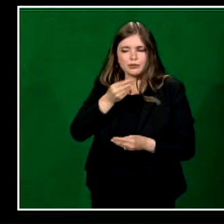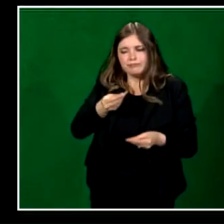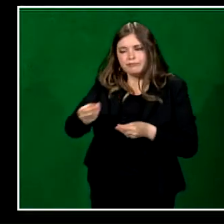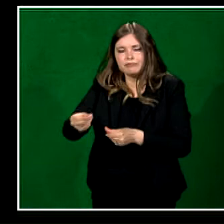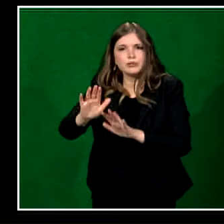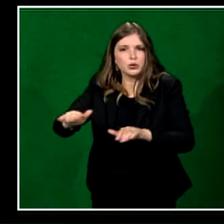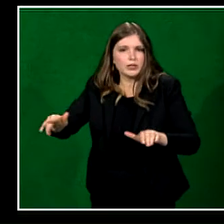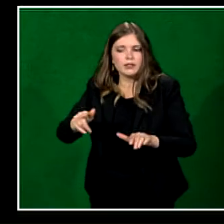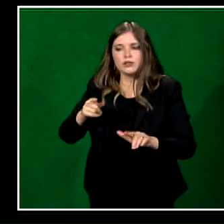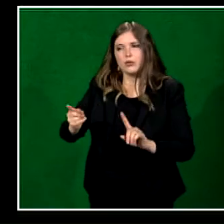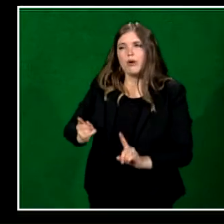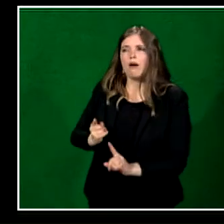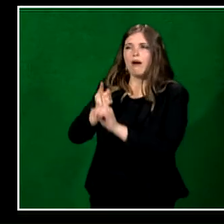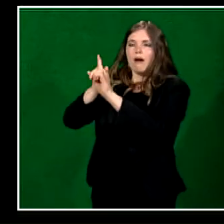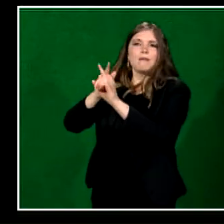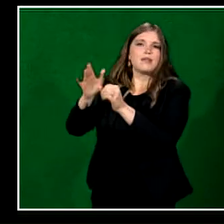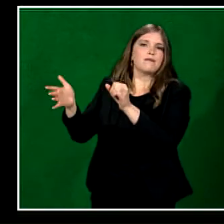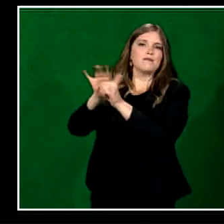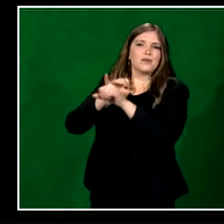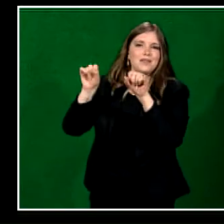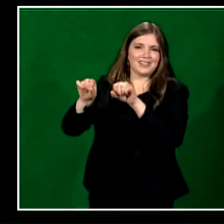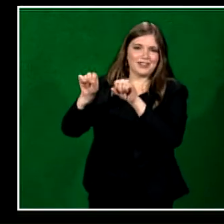Bridget.